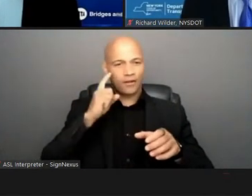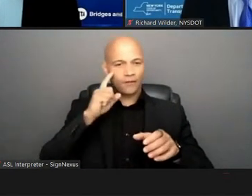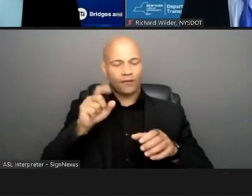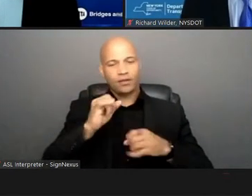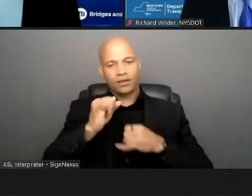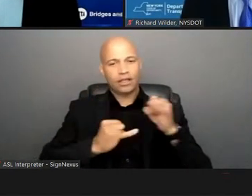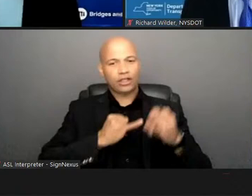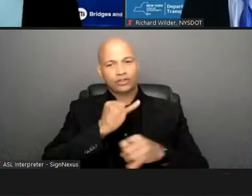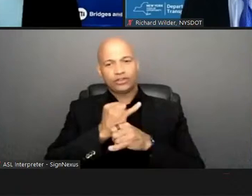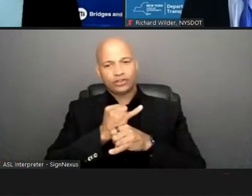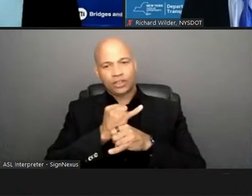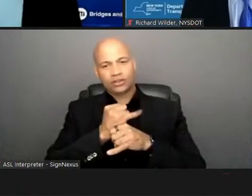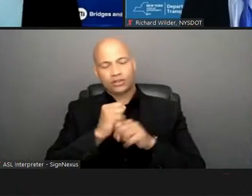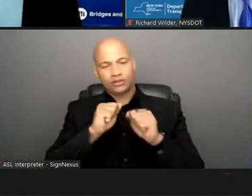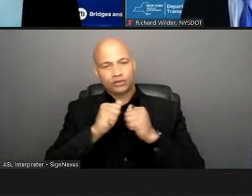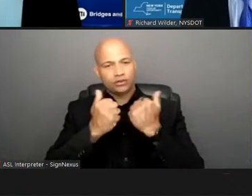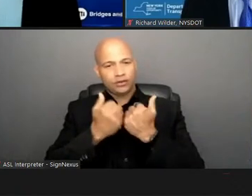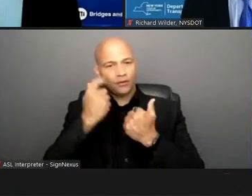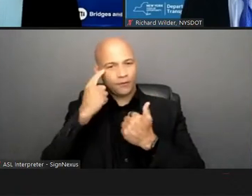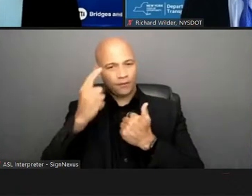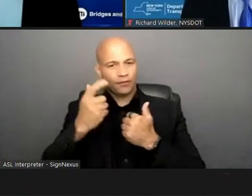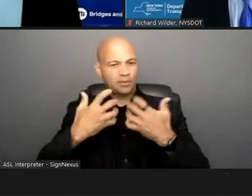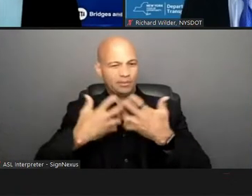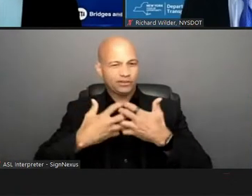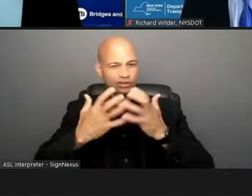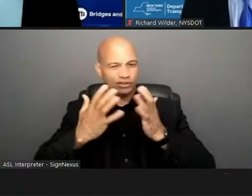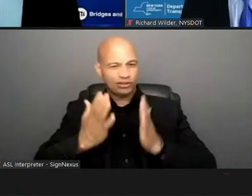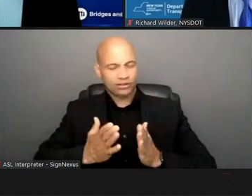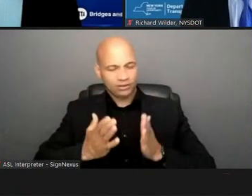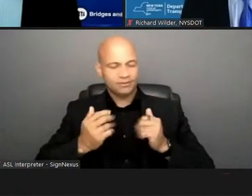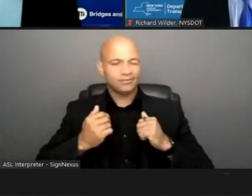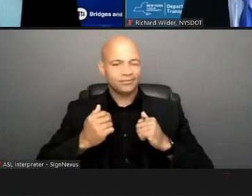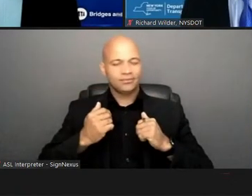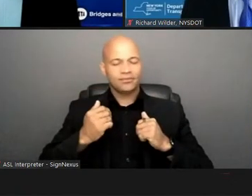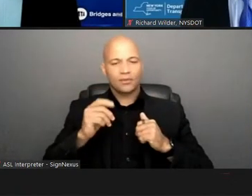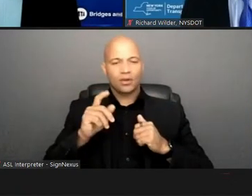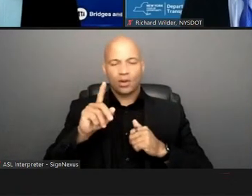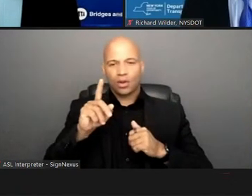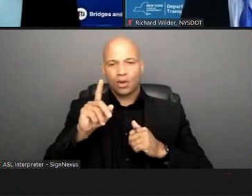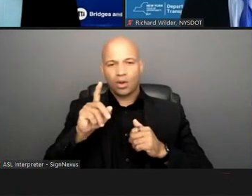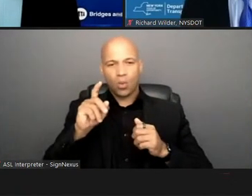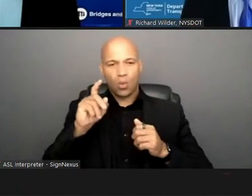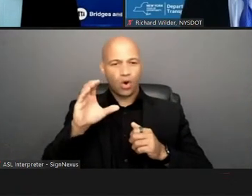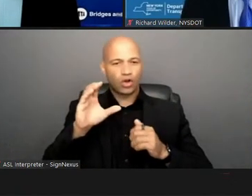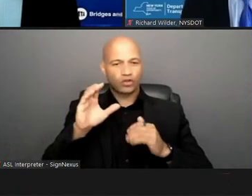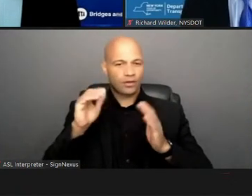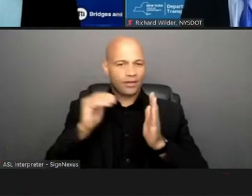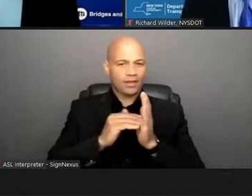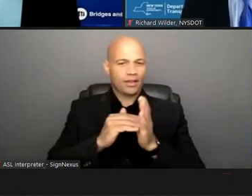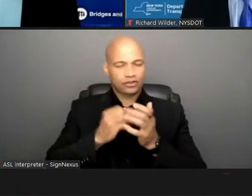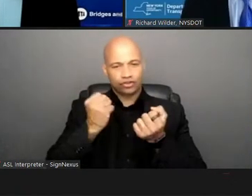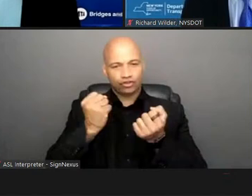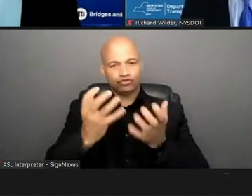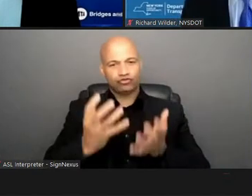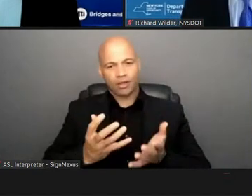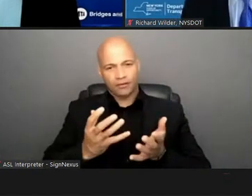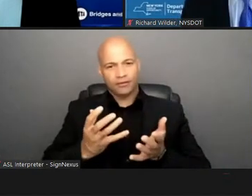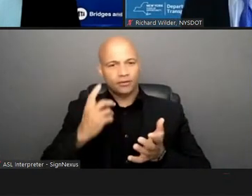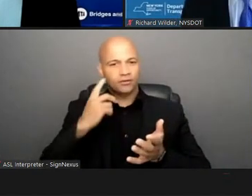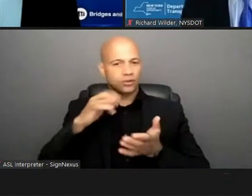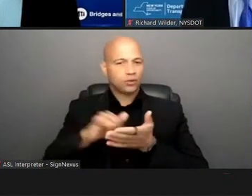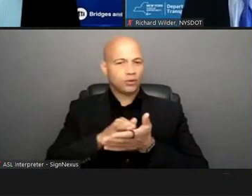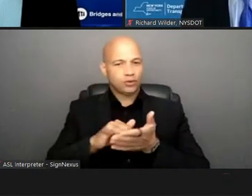our organization represents over 140 000 drivers throughout New York State I'm here today on behalf of New York's